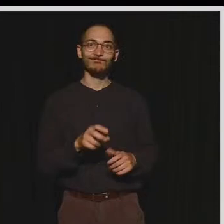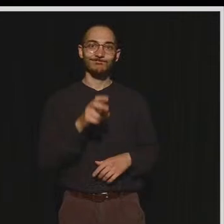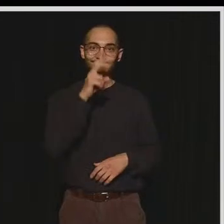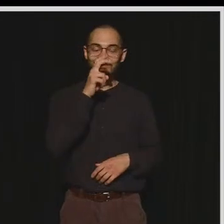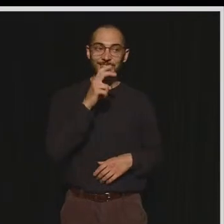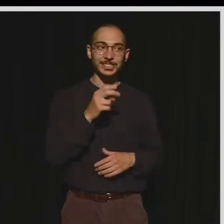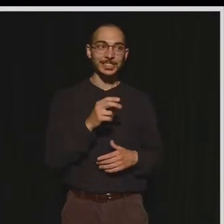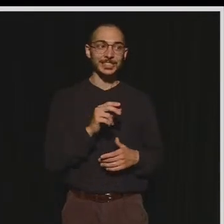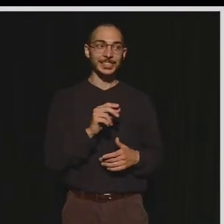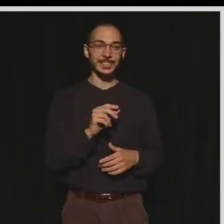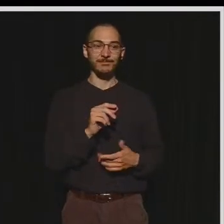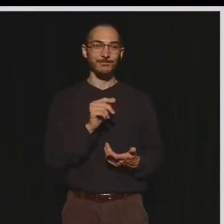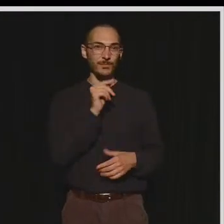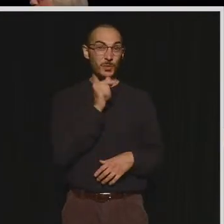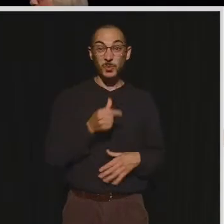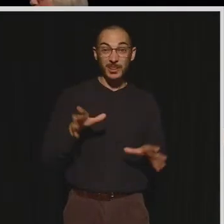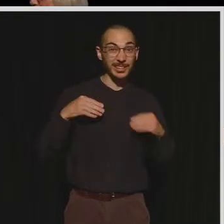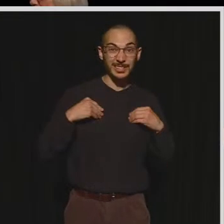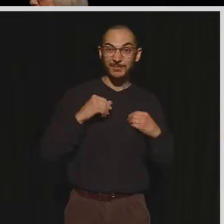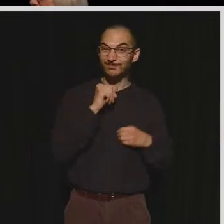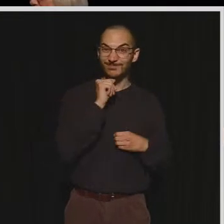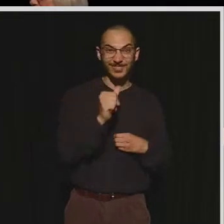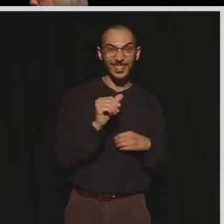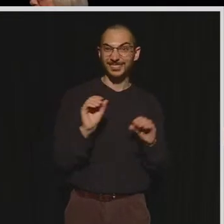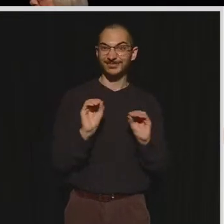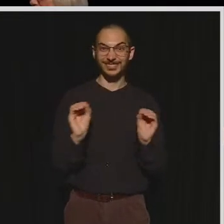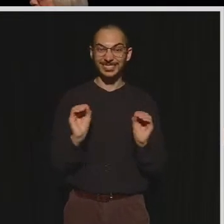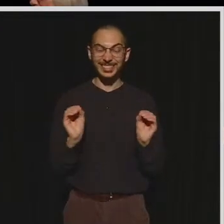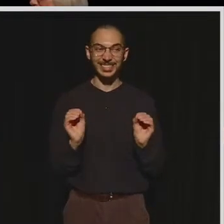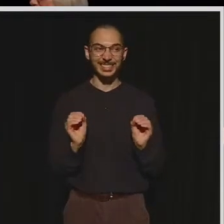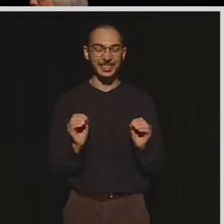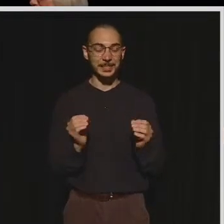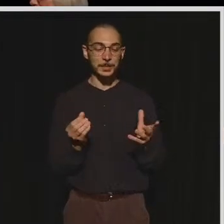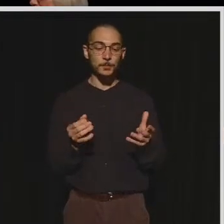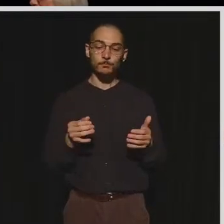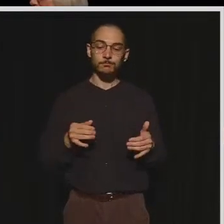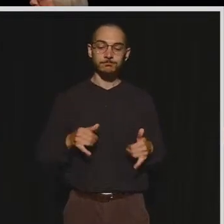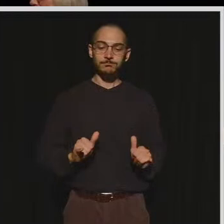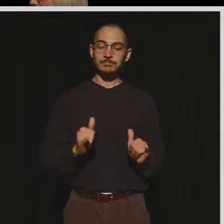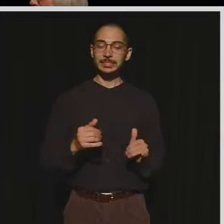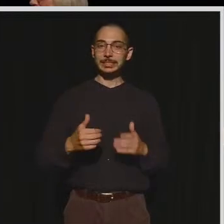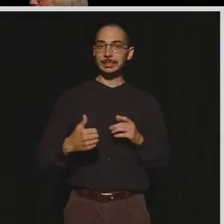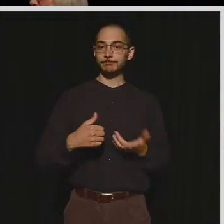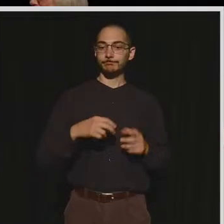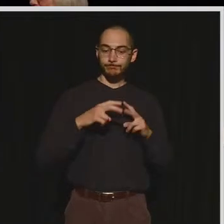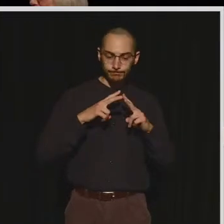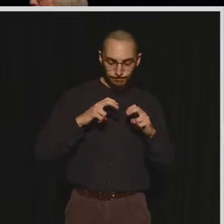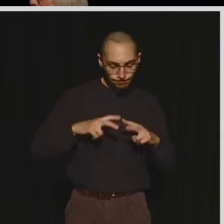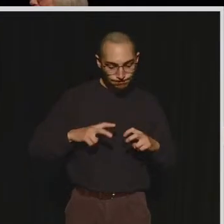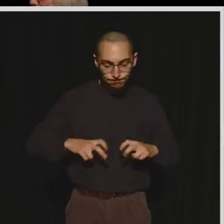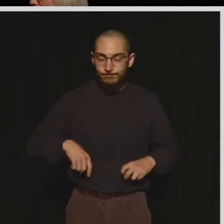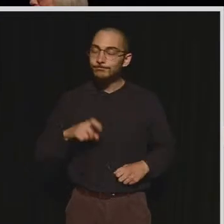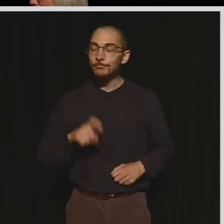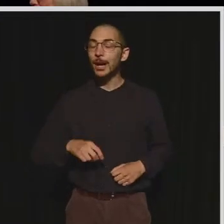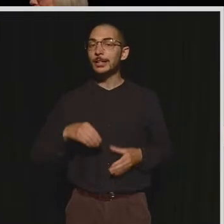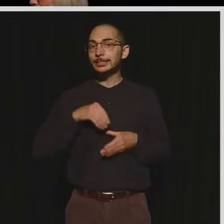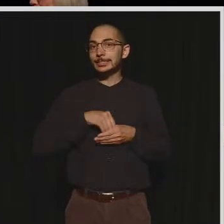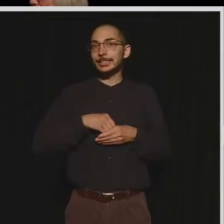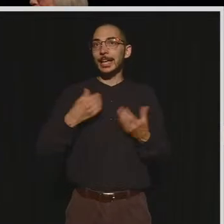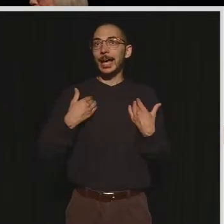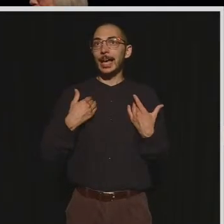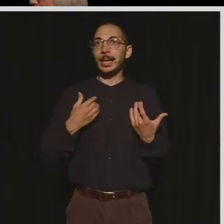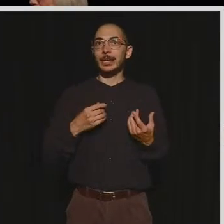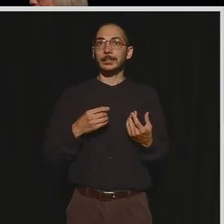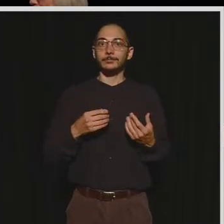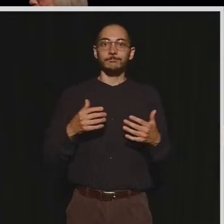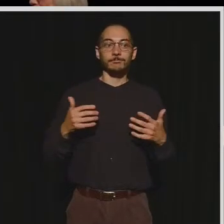person. And I do carry a lot of that in me as well. And I think that I have come to terms with, like, I am a Canadian